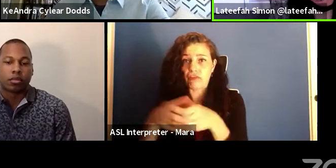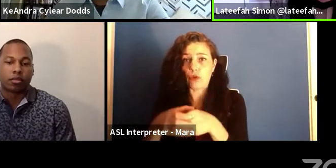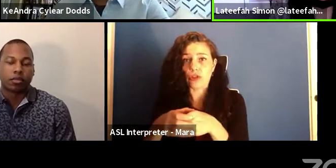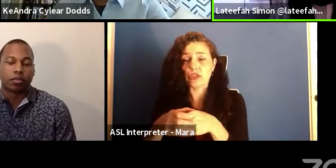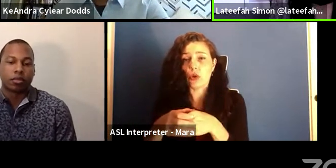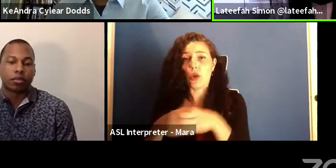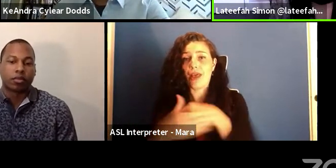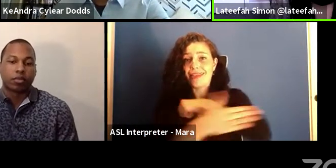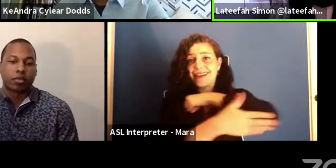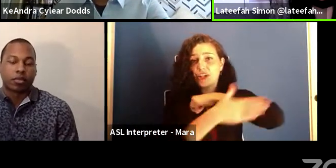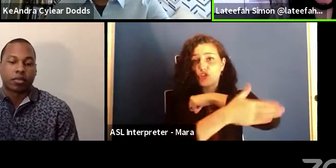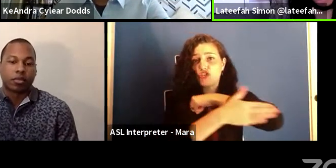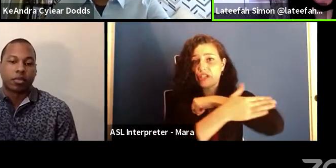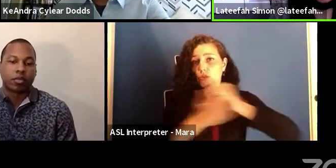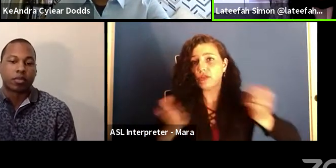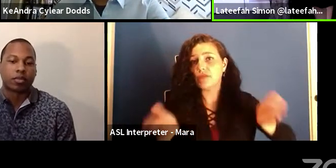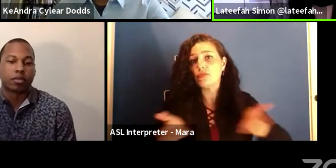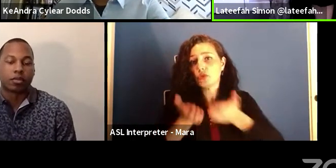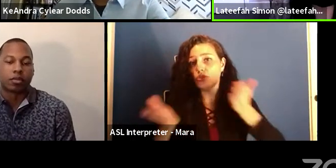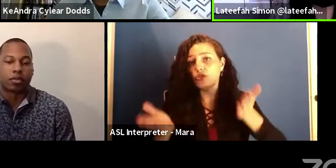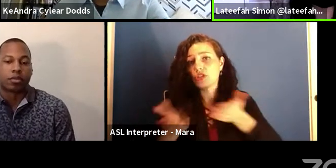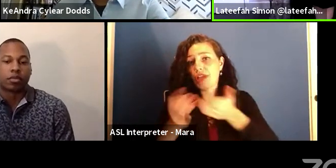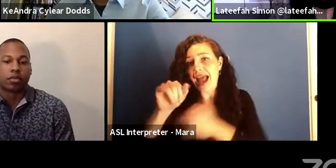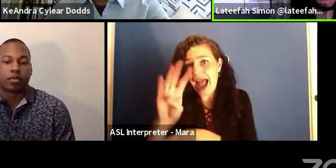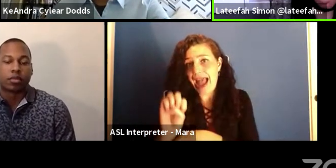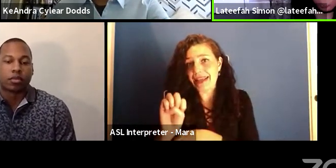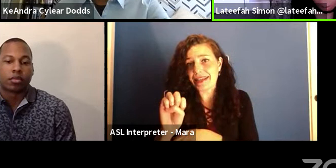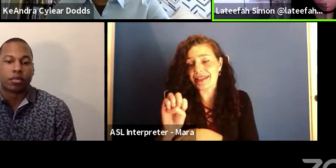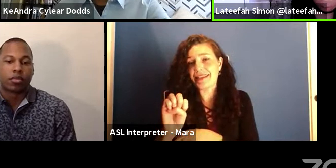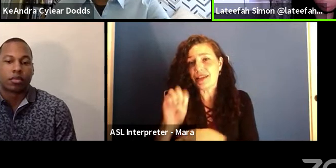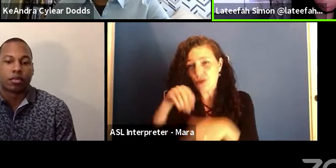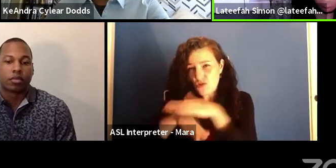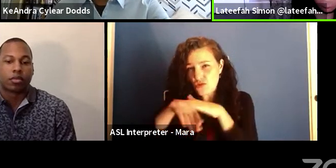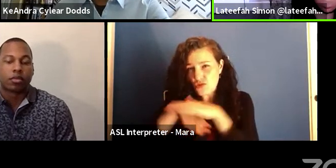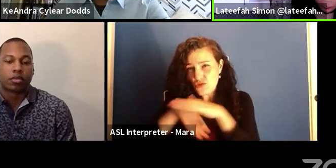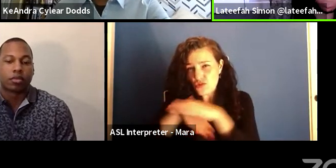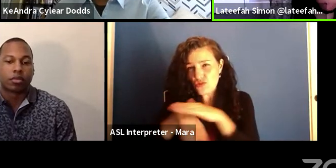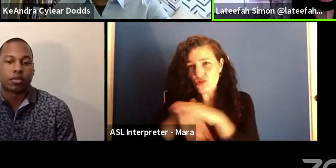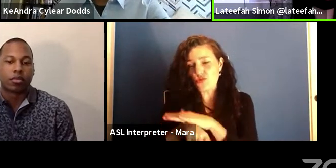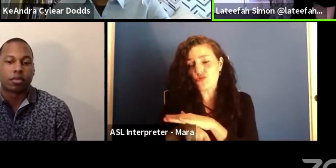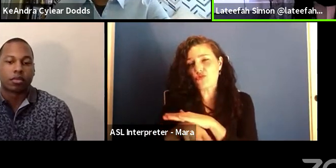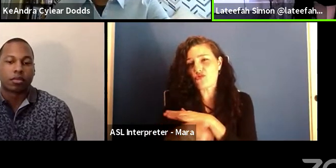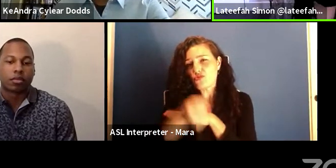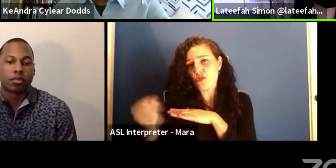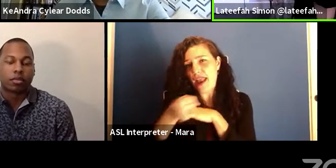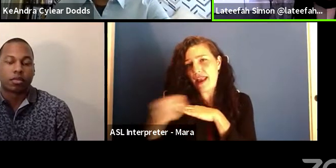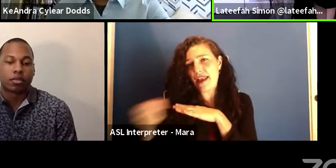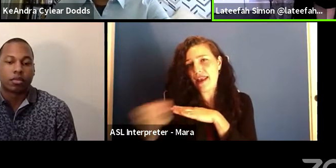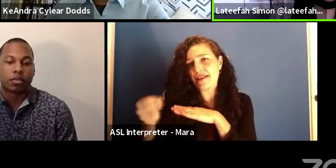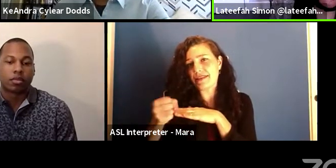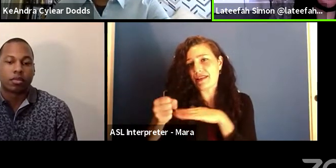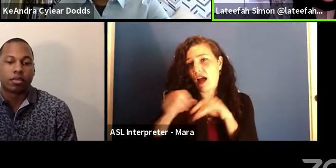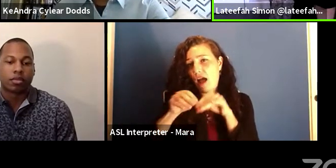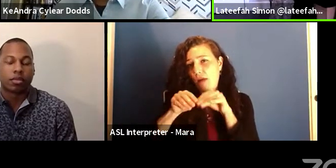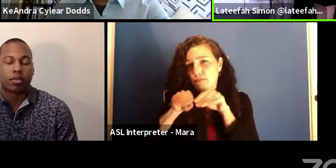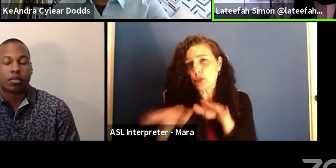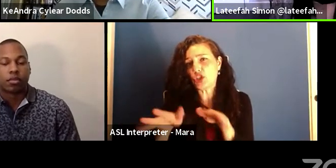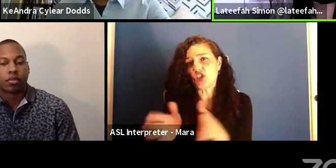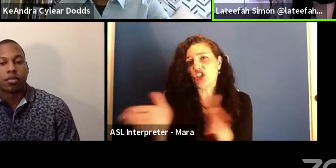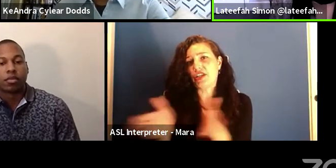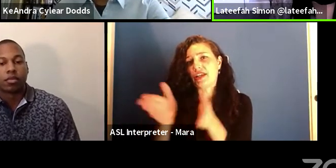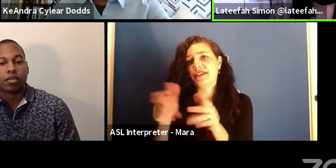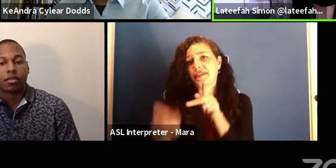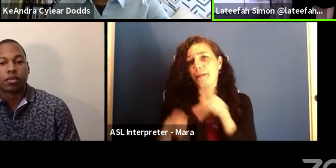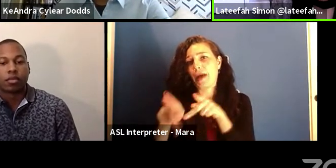pushing ICE raids into public spaces and we believed, and I believe that that couldn't